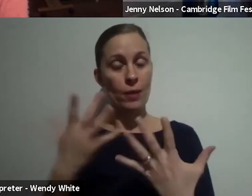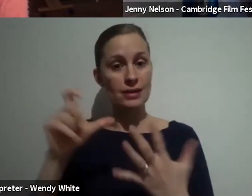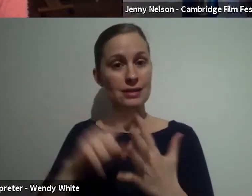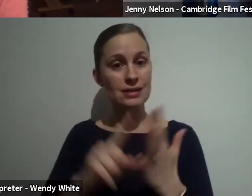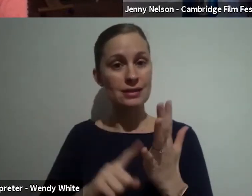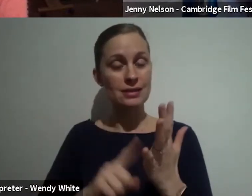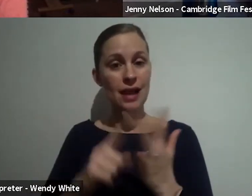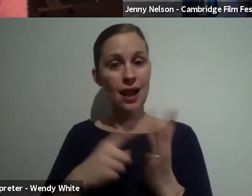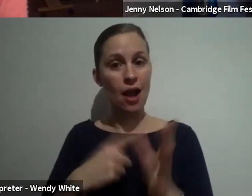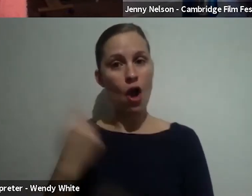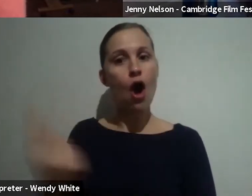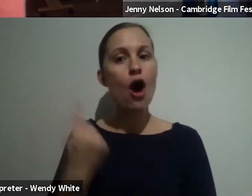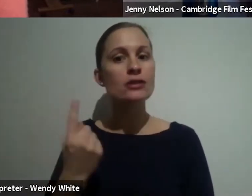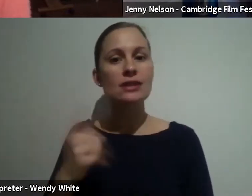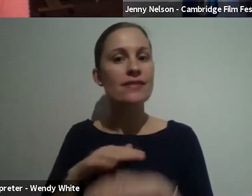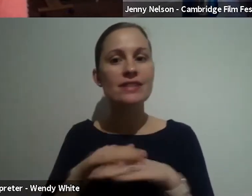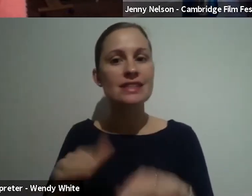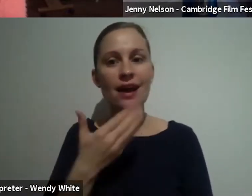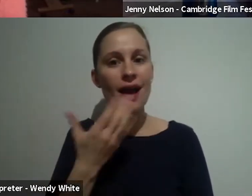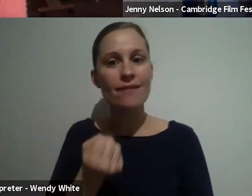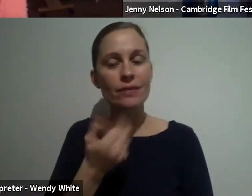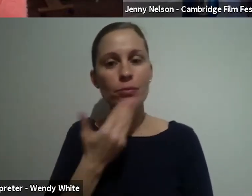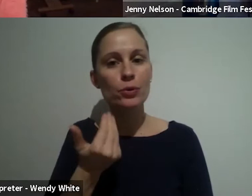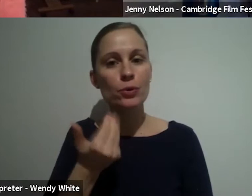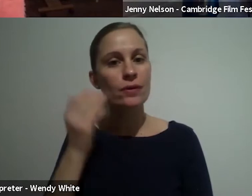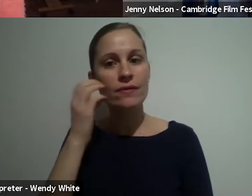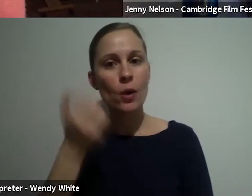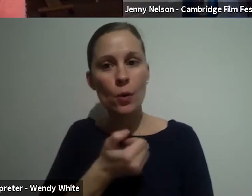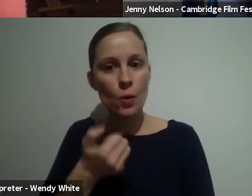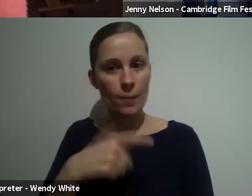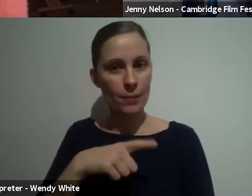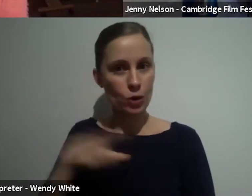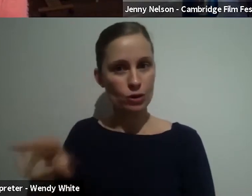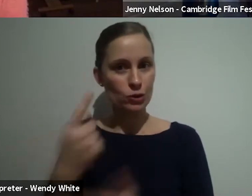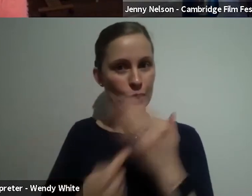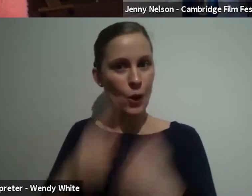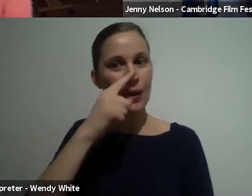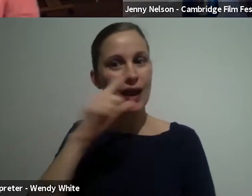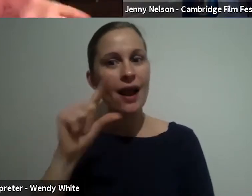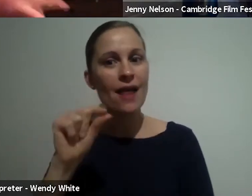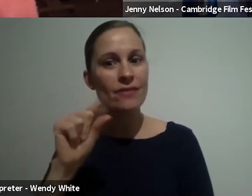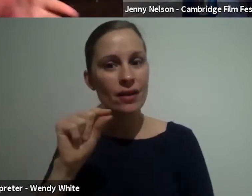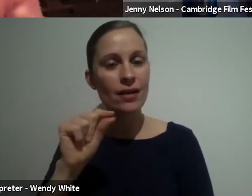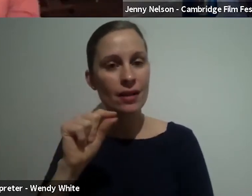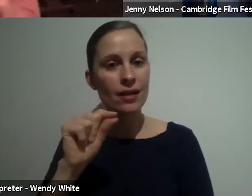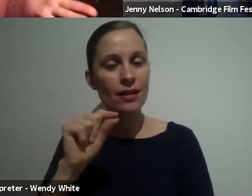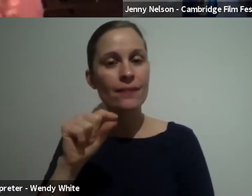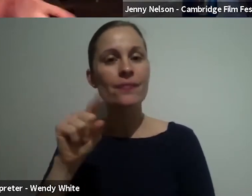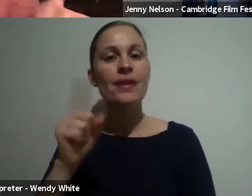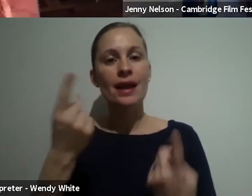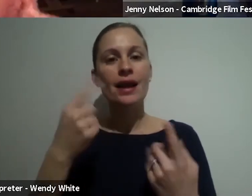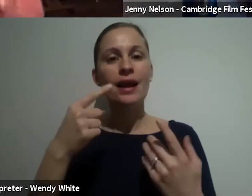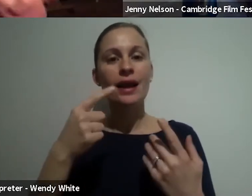phone yet because she was too young. She was only 11 when she was shooting the film. And in Spain, I